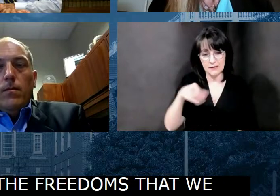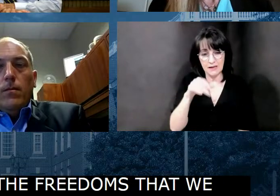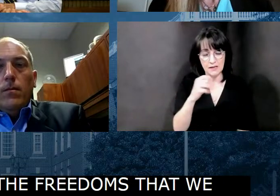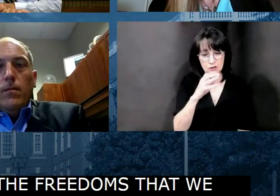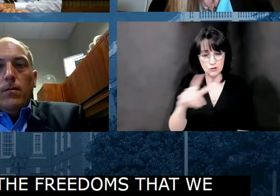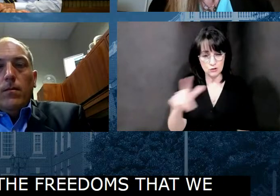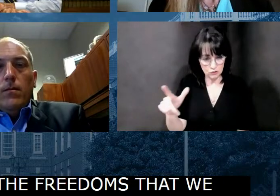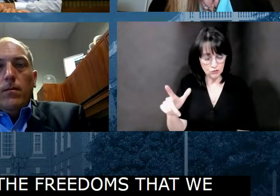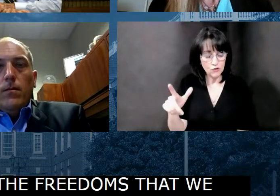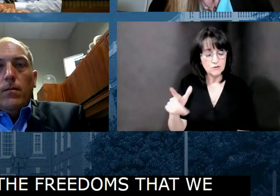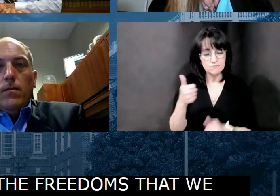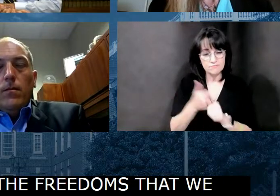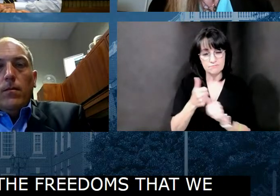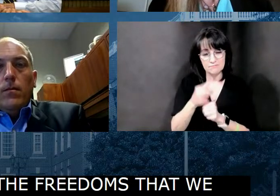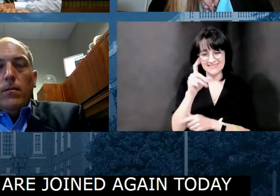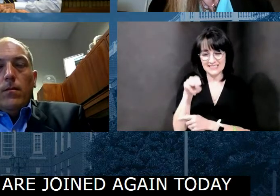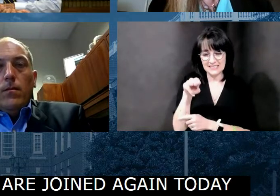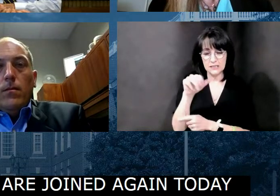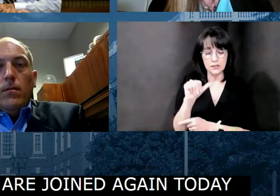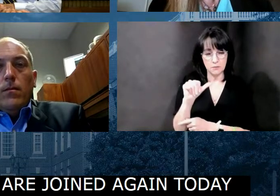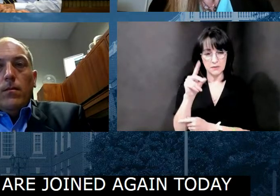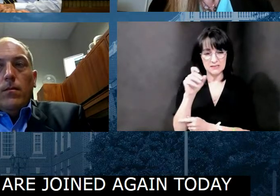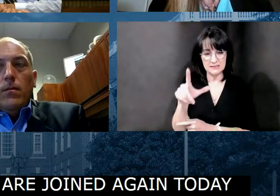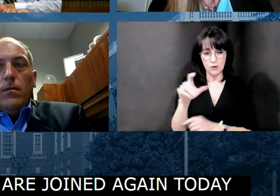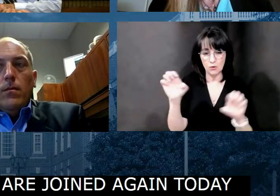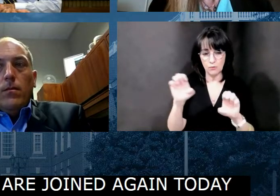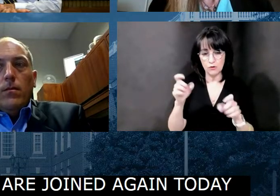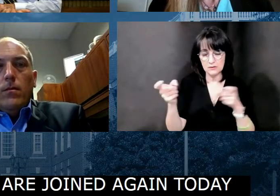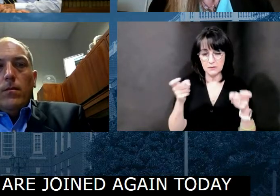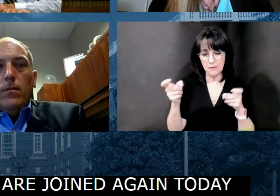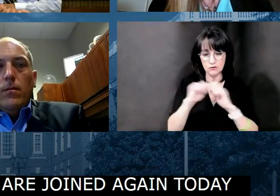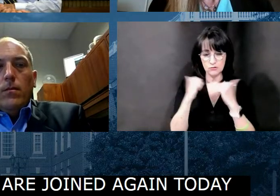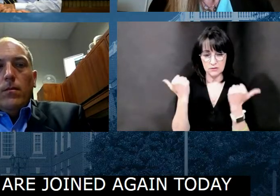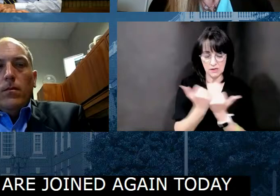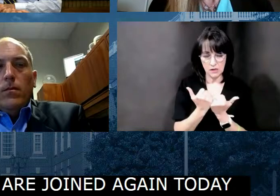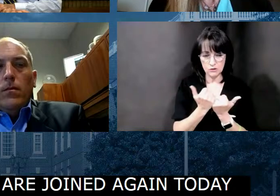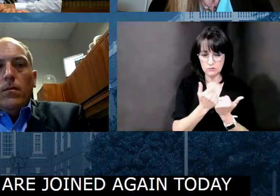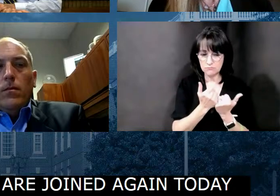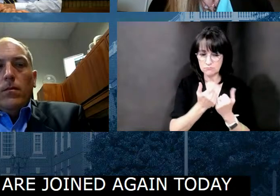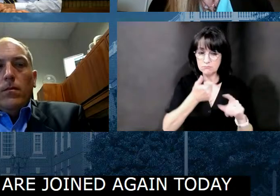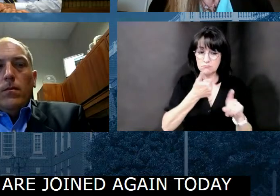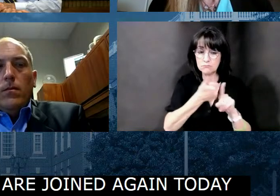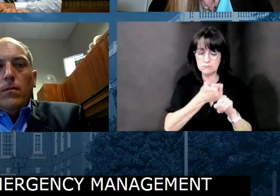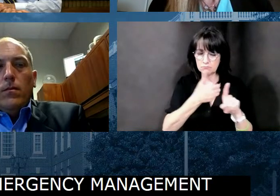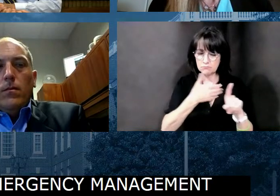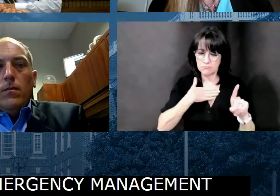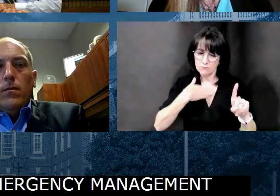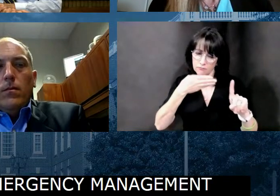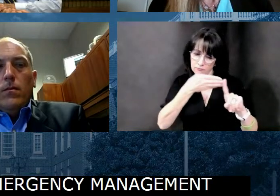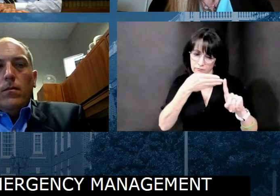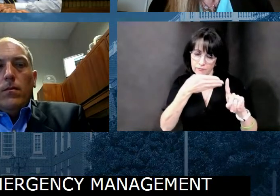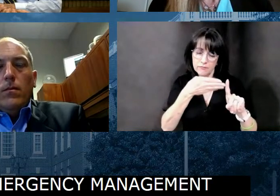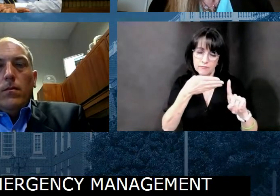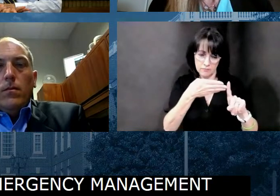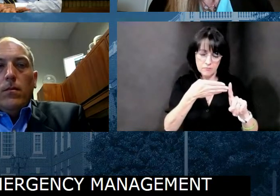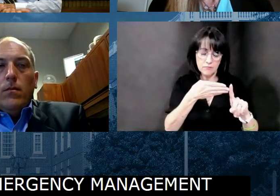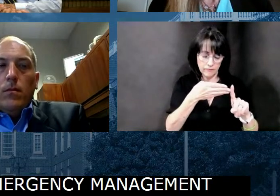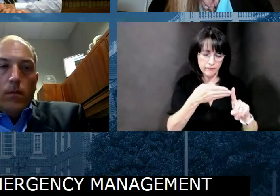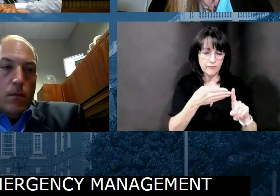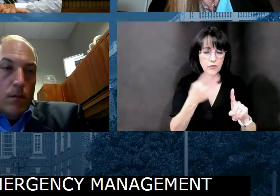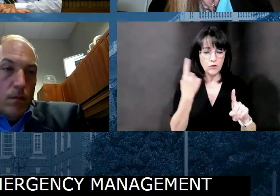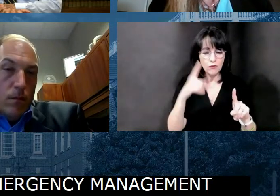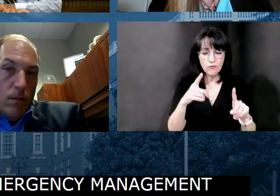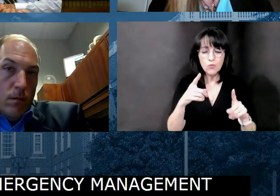Management Agency. He's been our point person working with the public health and our partners, hospitals,